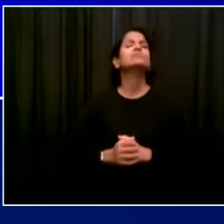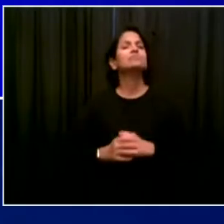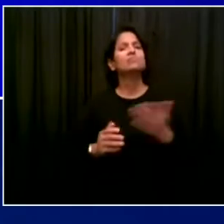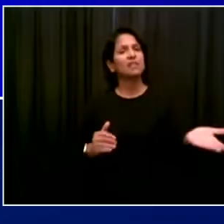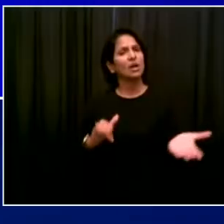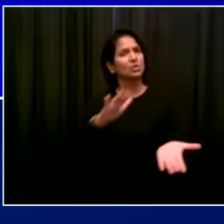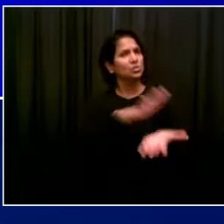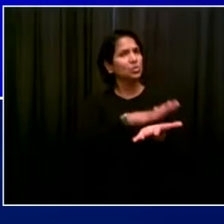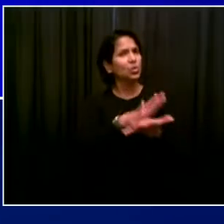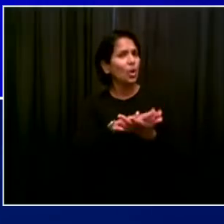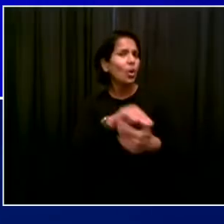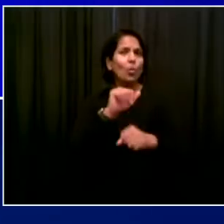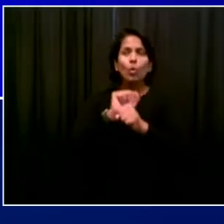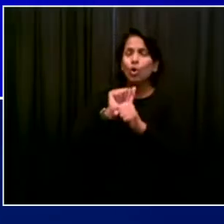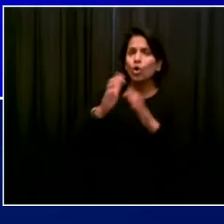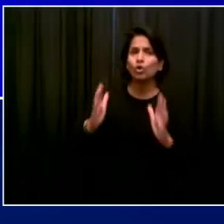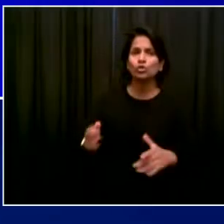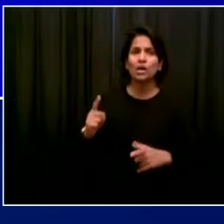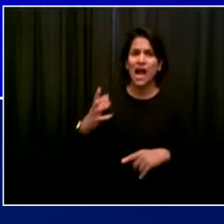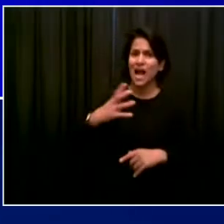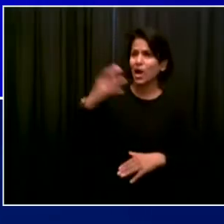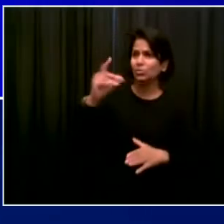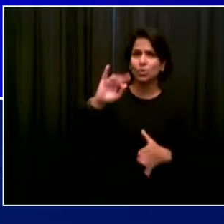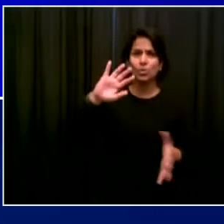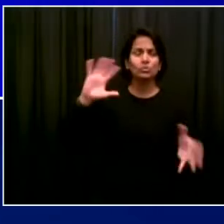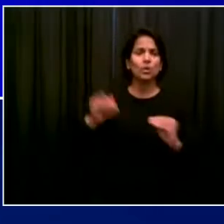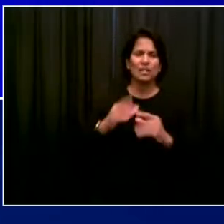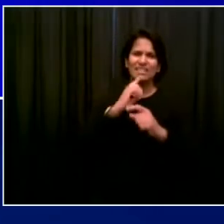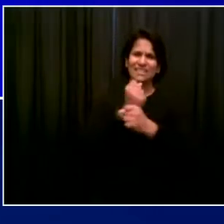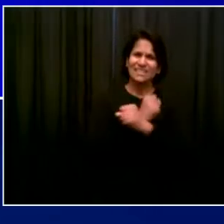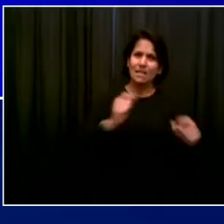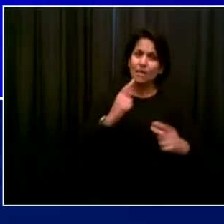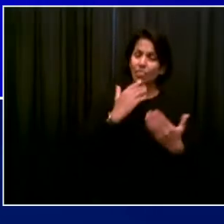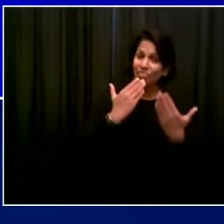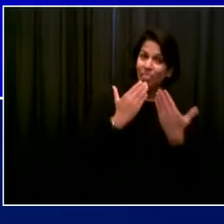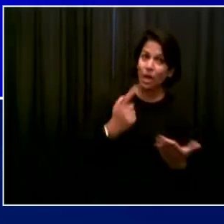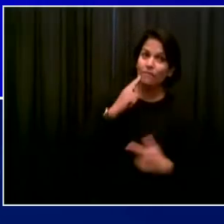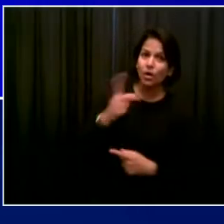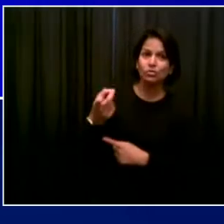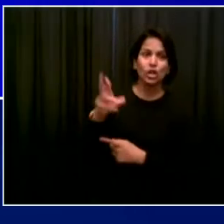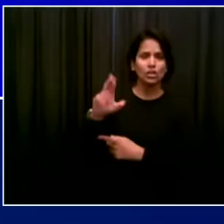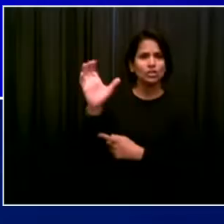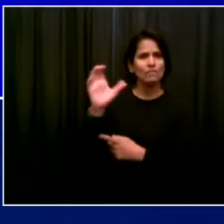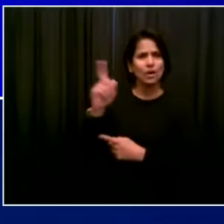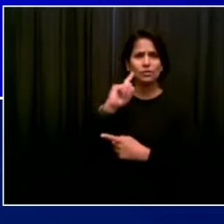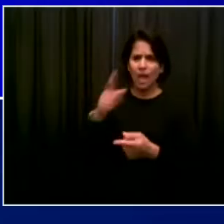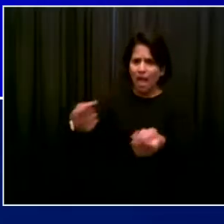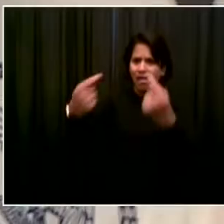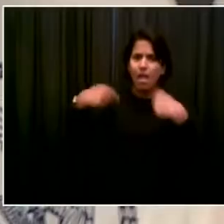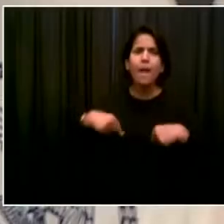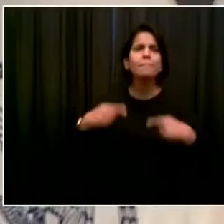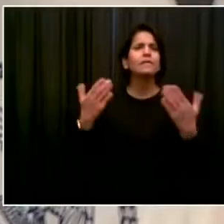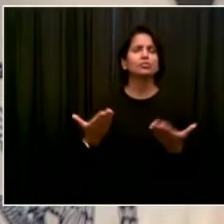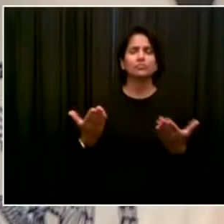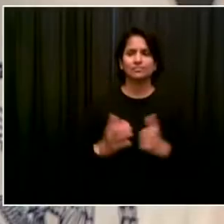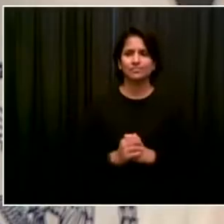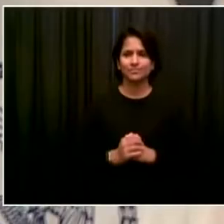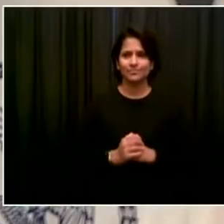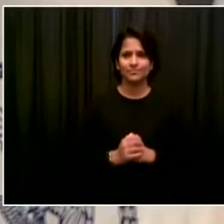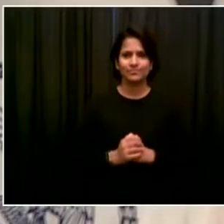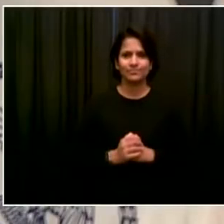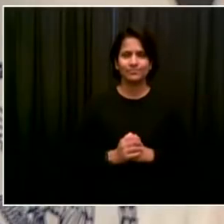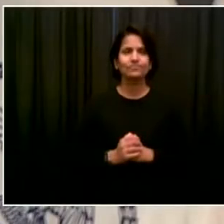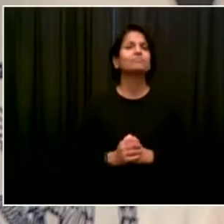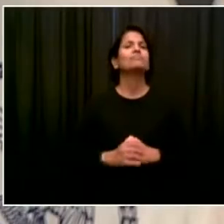will come back when we have that safety. Thank you for making such a profound contribution to this effort. Thank you for having